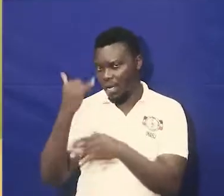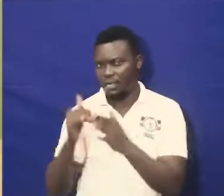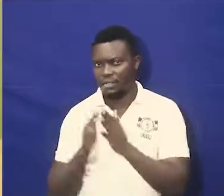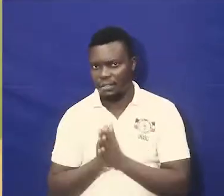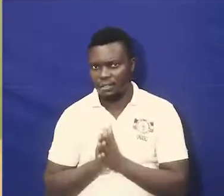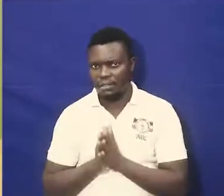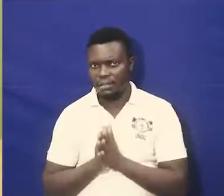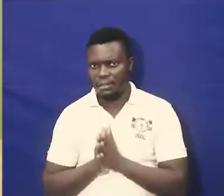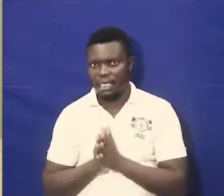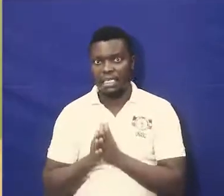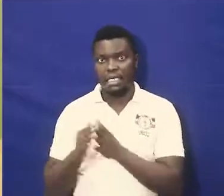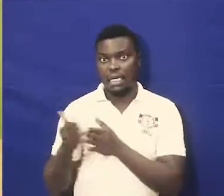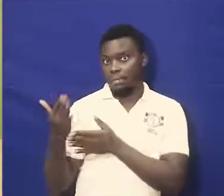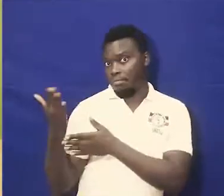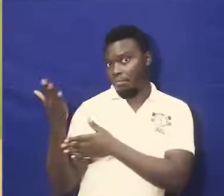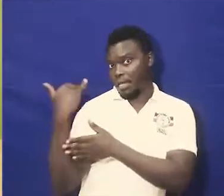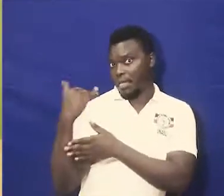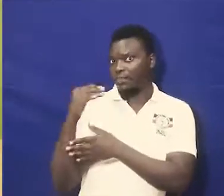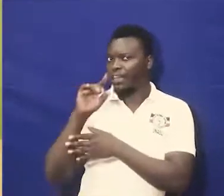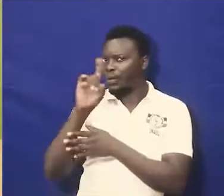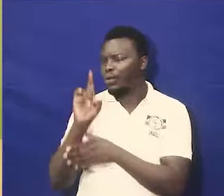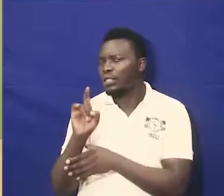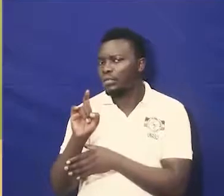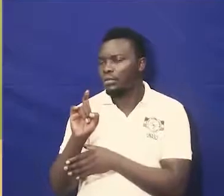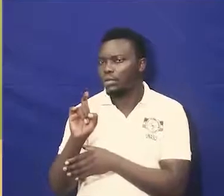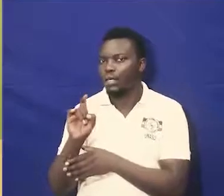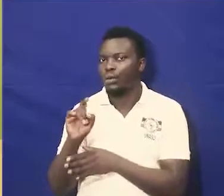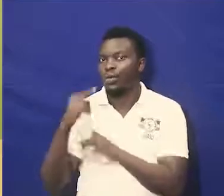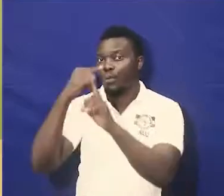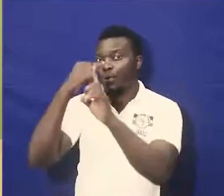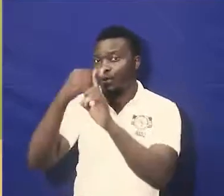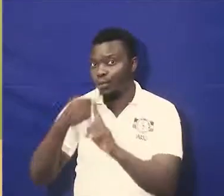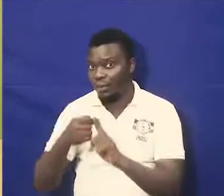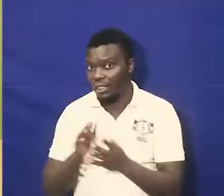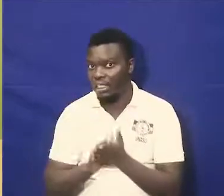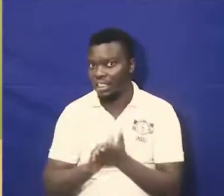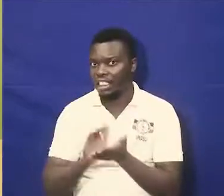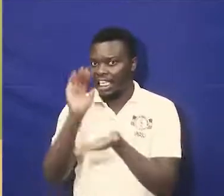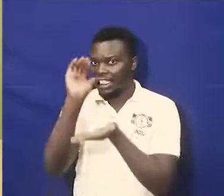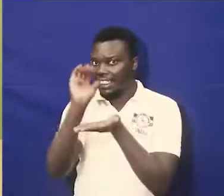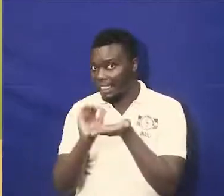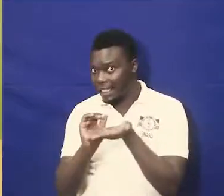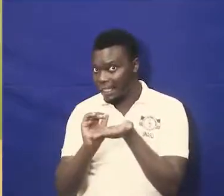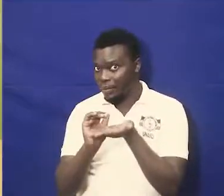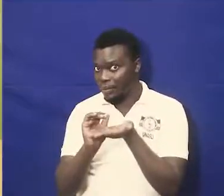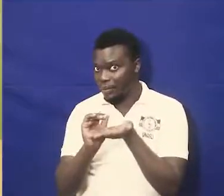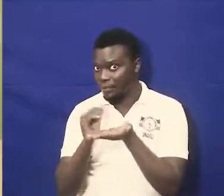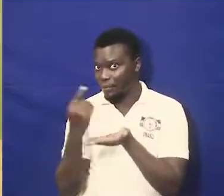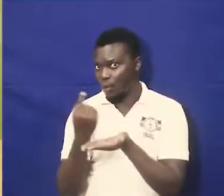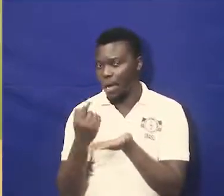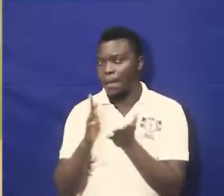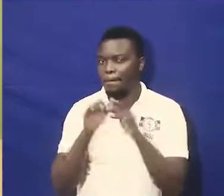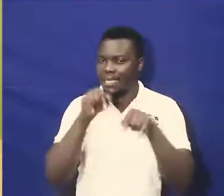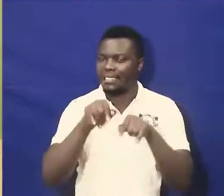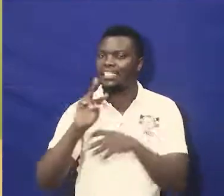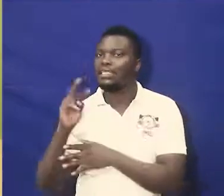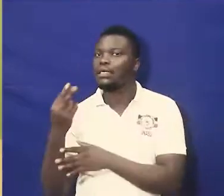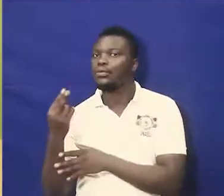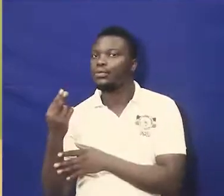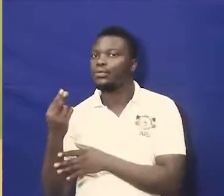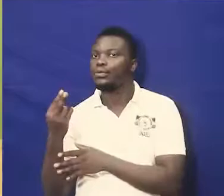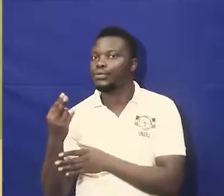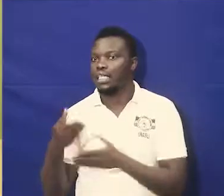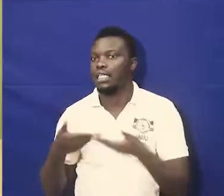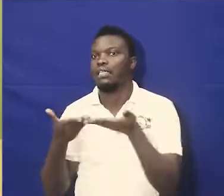because whereas in the previous one we were calculating the discount, in this the discount is